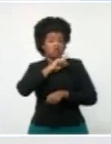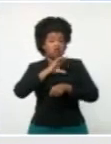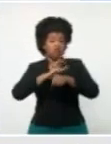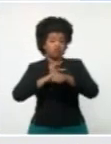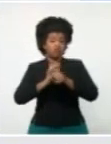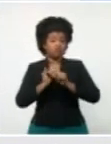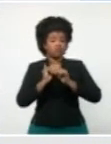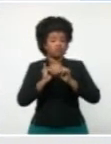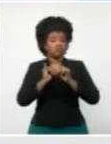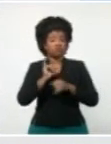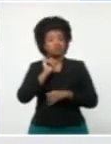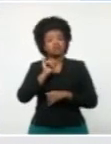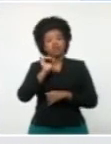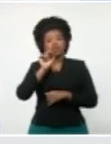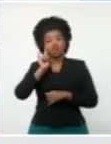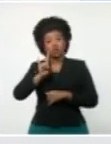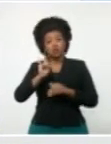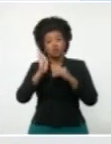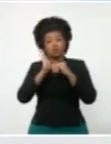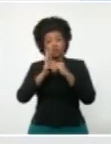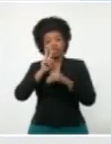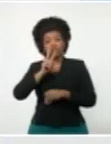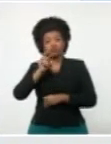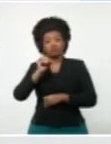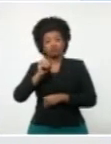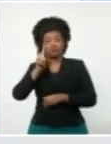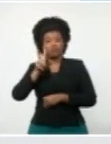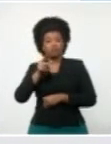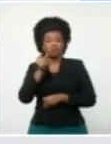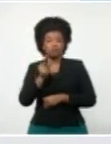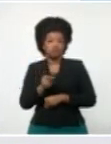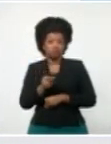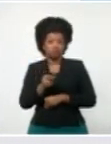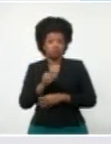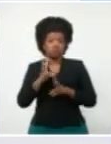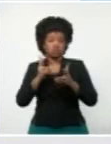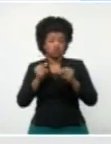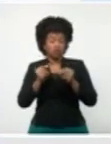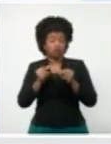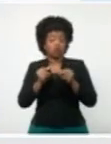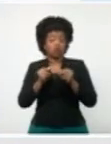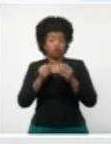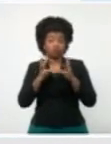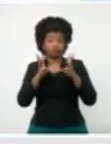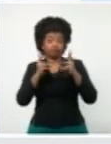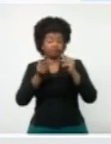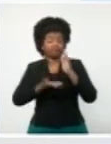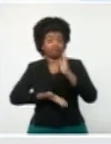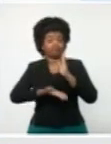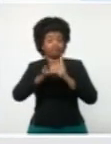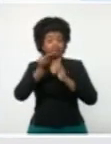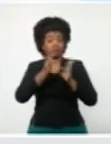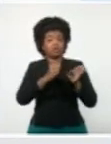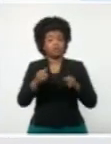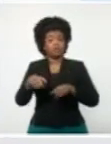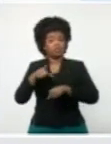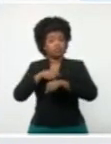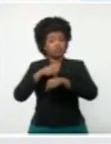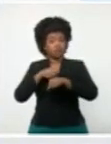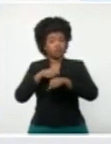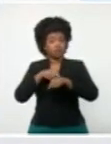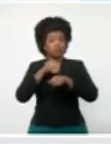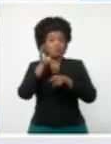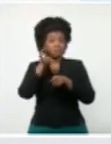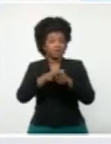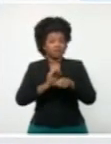69,202 were diagnosed in the region yesterday. This is a high number despite the evolution span of this pandemic, and the